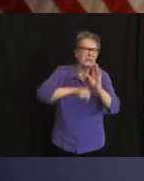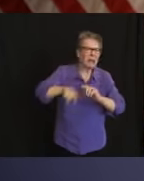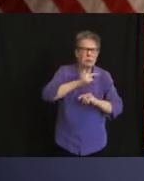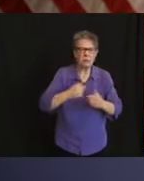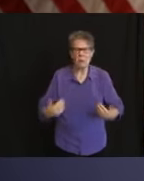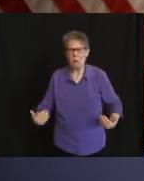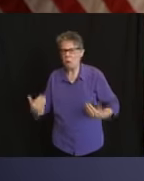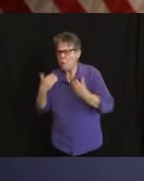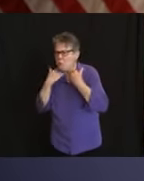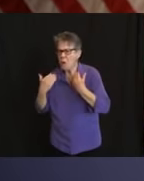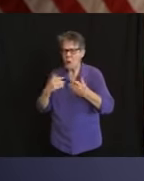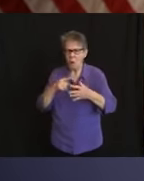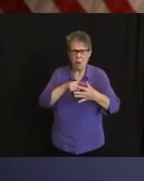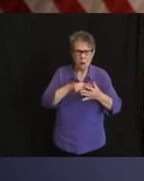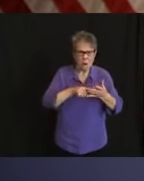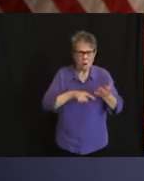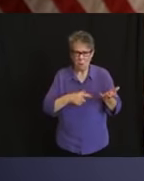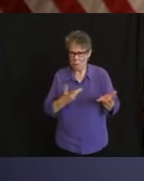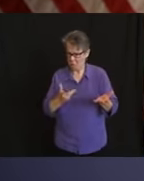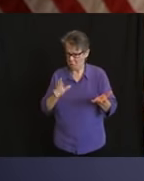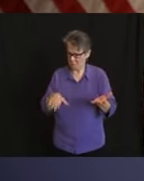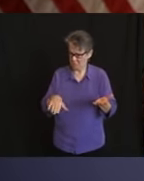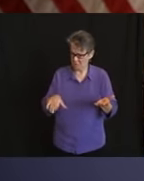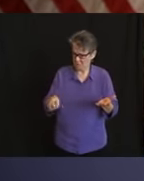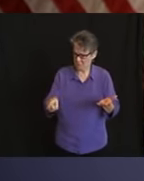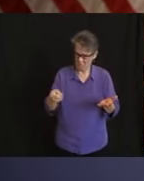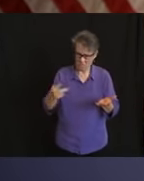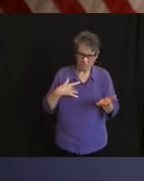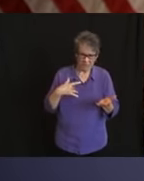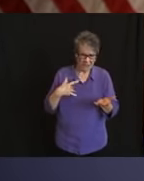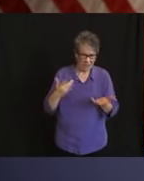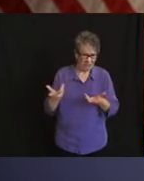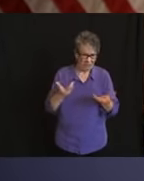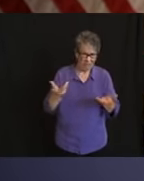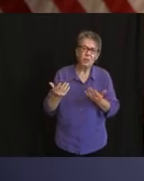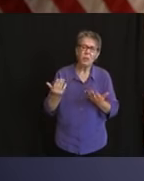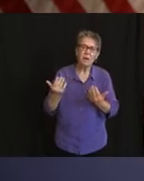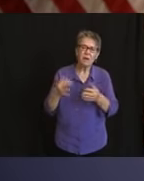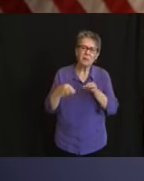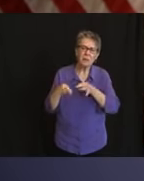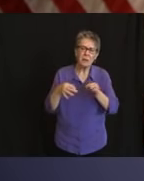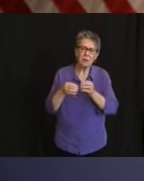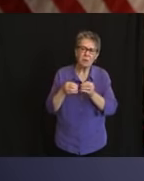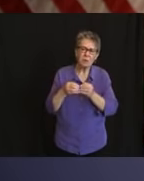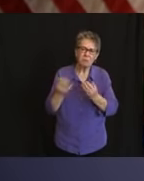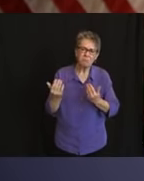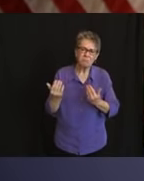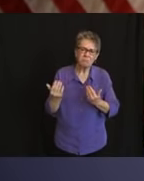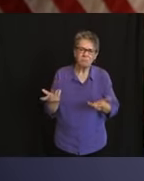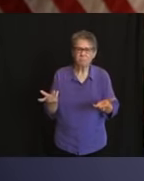it? Yes, sir. May I, if I get this wrong, I'm going to say a couple of things and then turn it over. I'm going to have you answer the Mitch McConnell